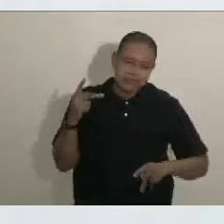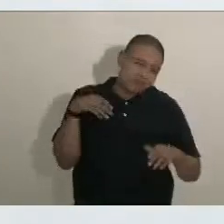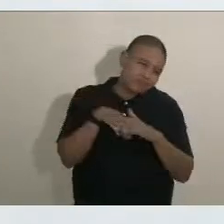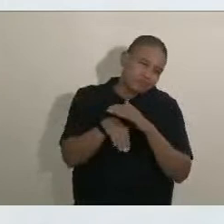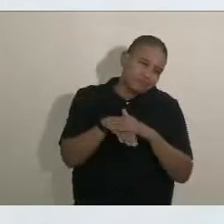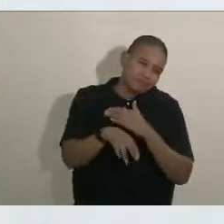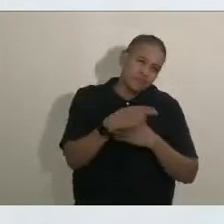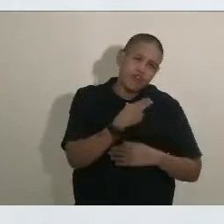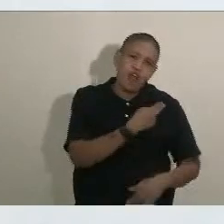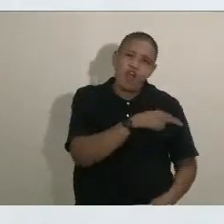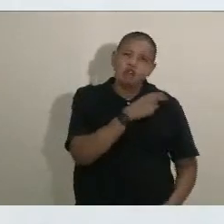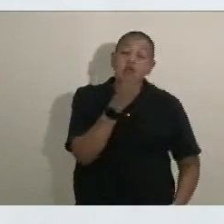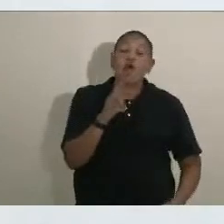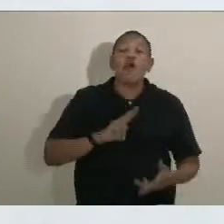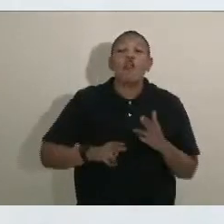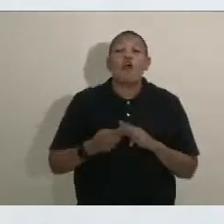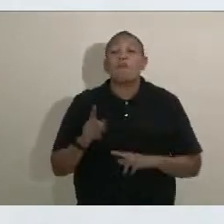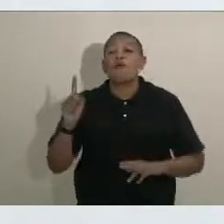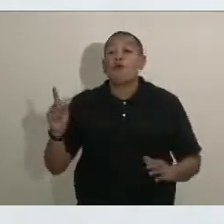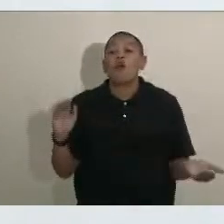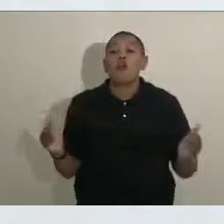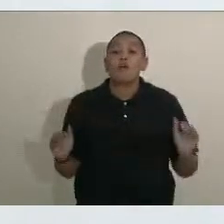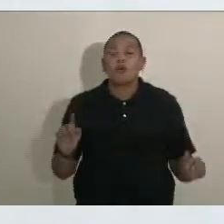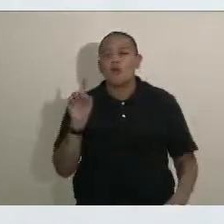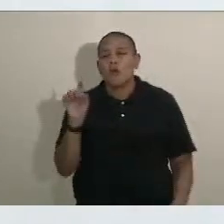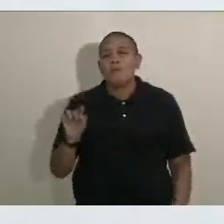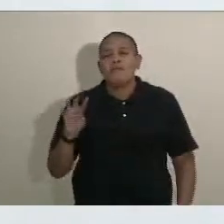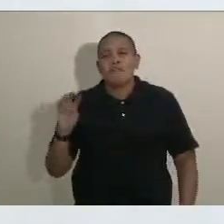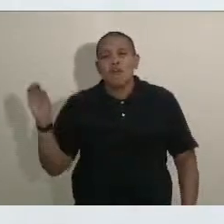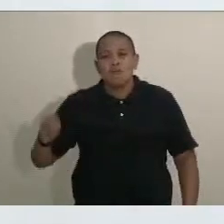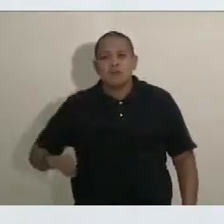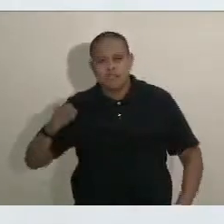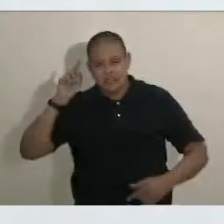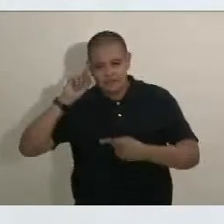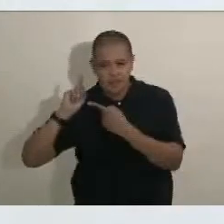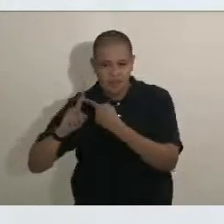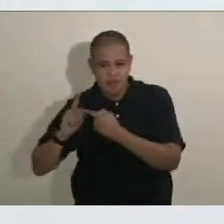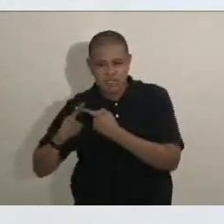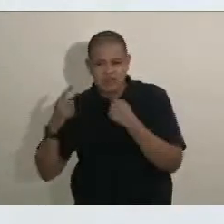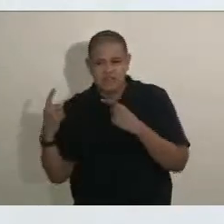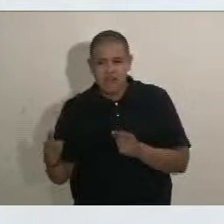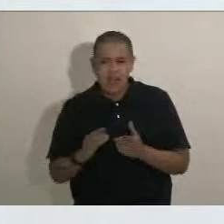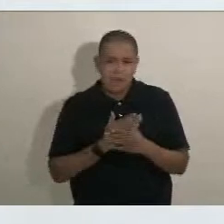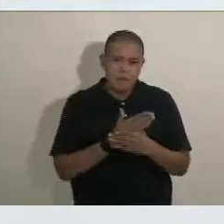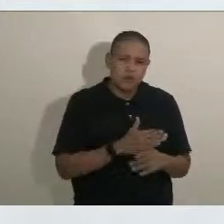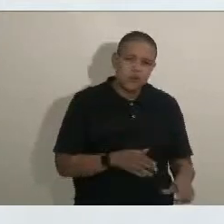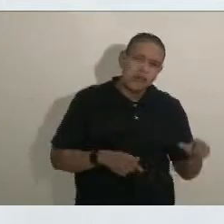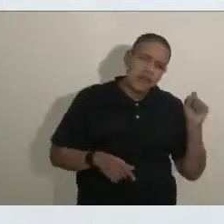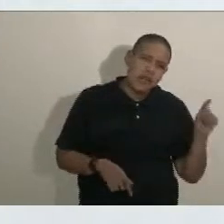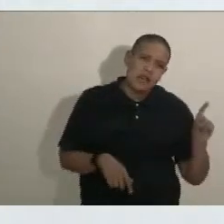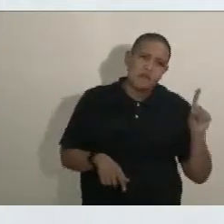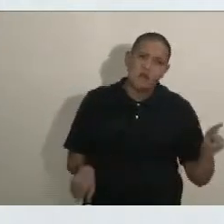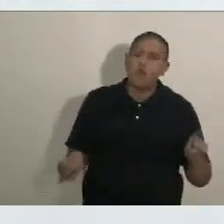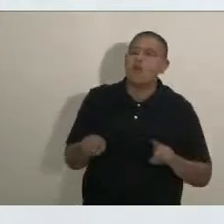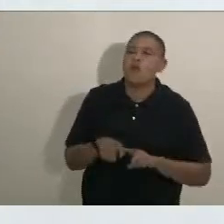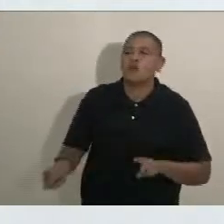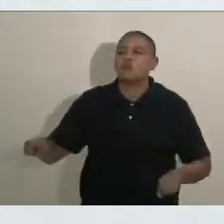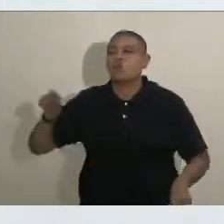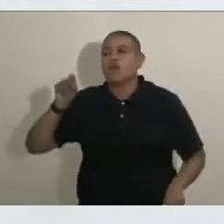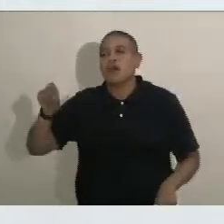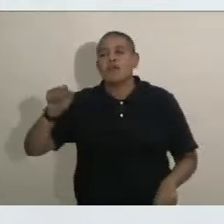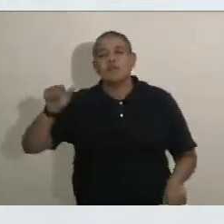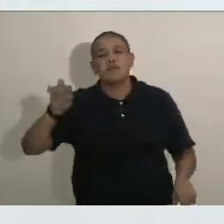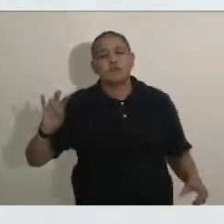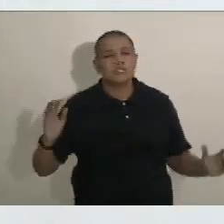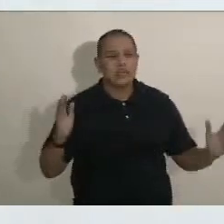or 1, the number 1, as opposed to 1.4 for positivity. That's between April 1 and April 27th.